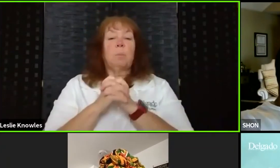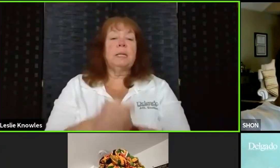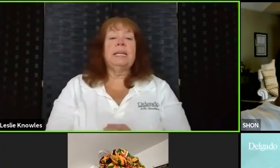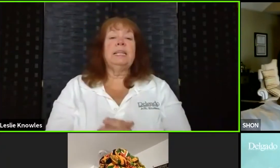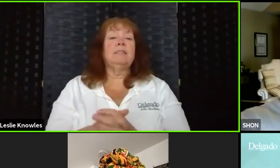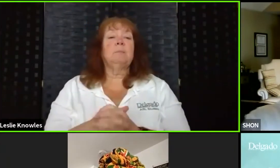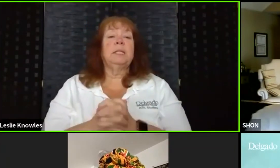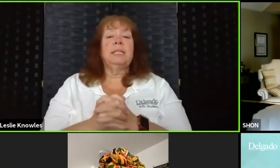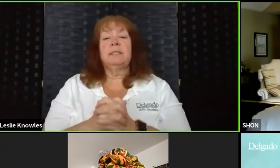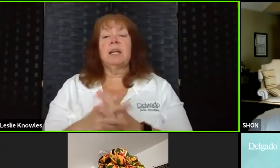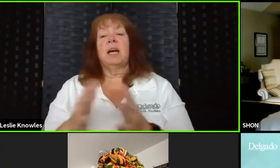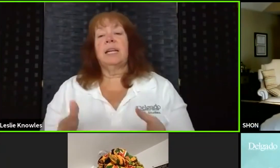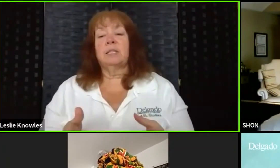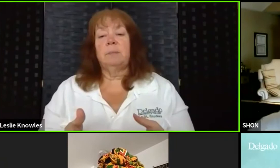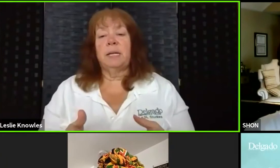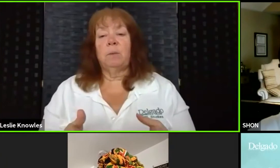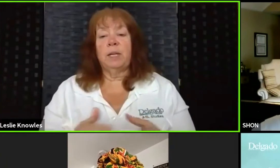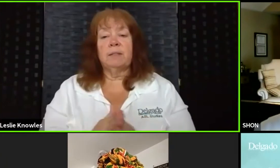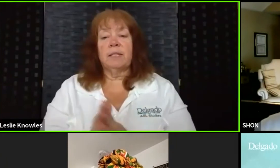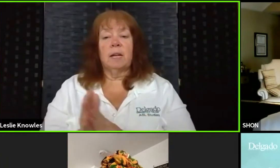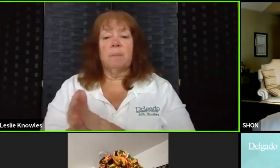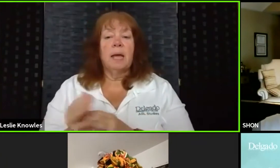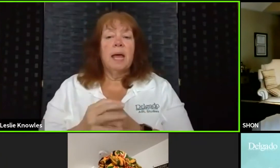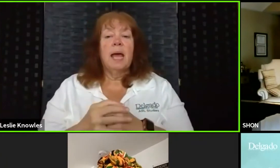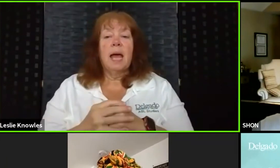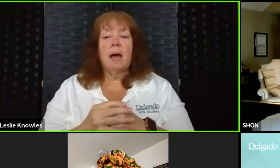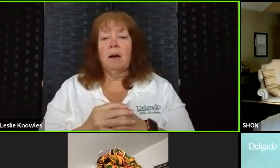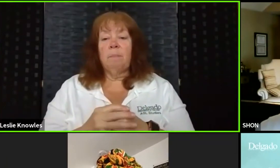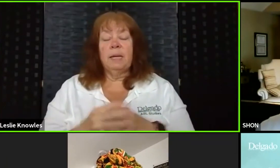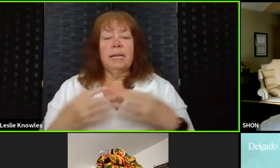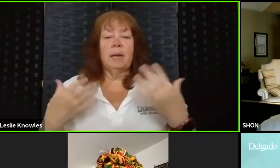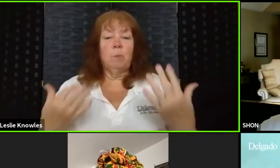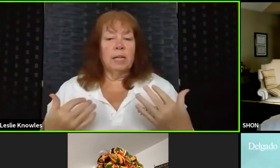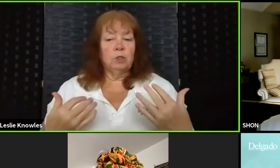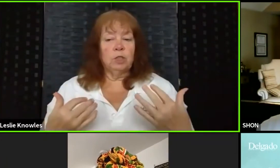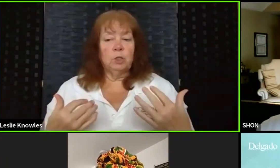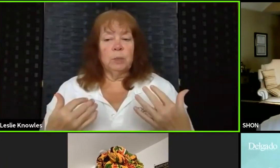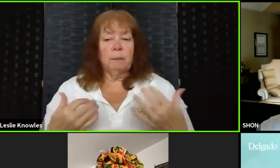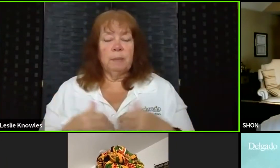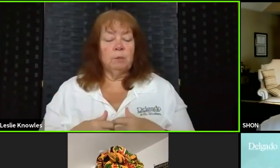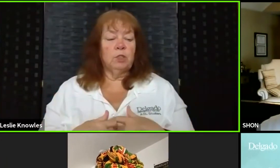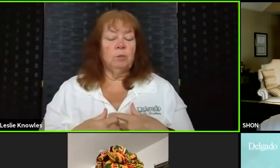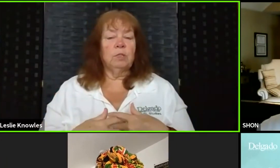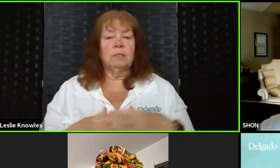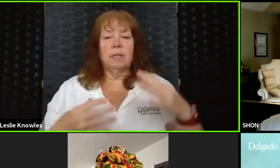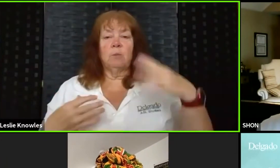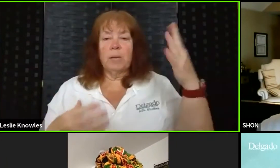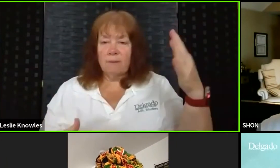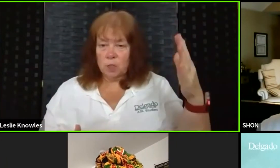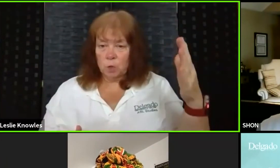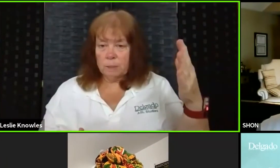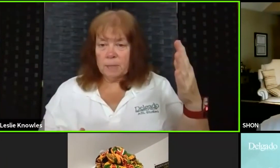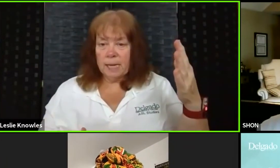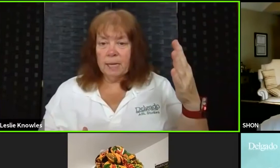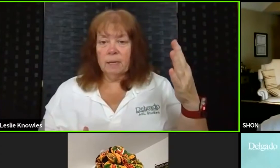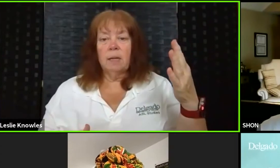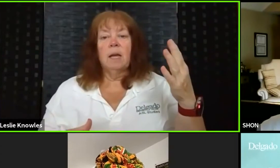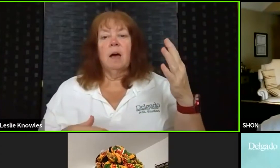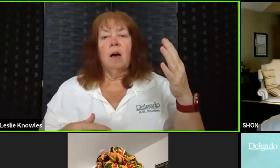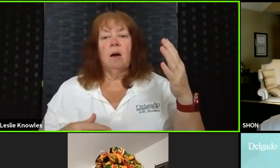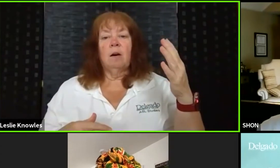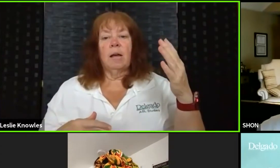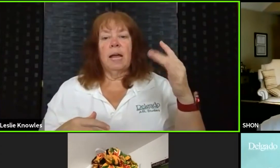awesome. So please contact me and we can set up a meeting. And what I usually do when I meet with students, we have a degree